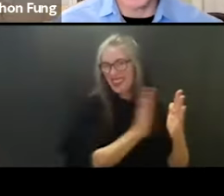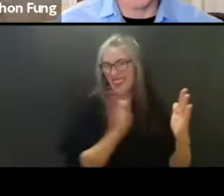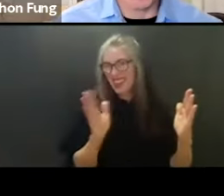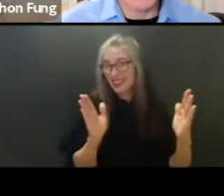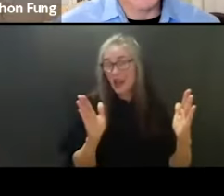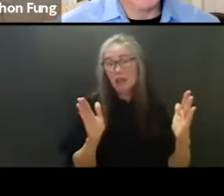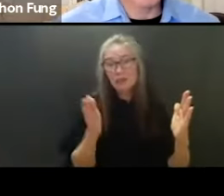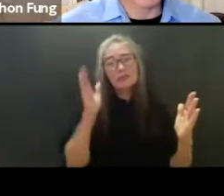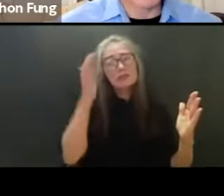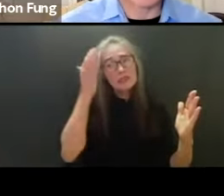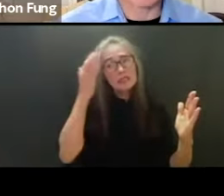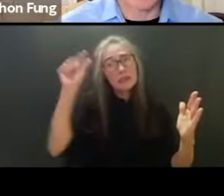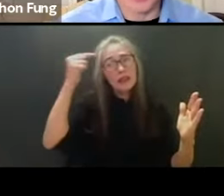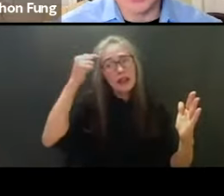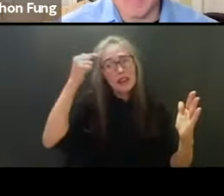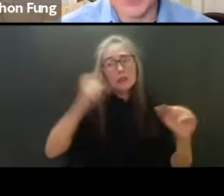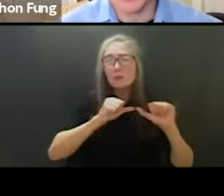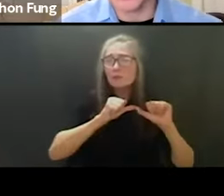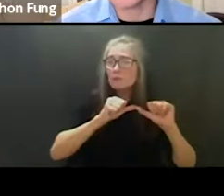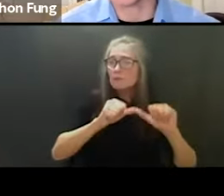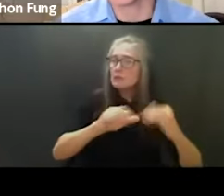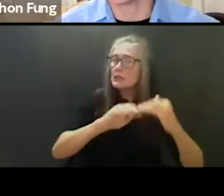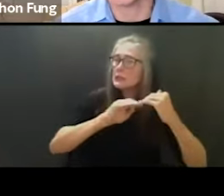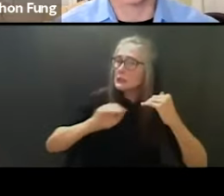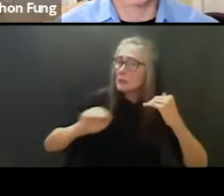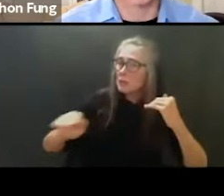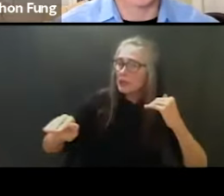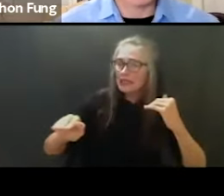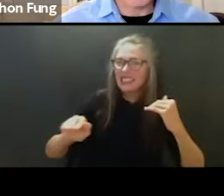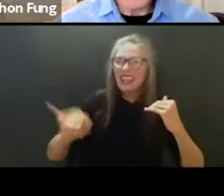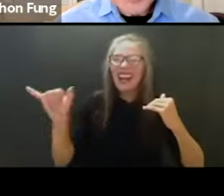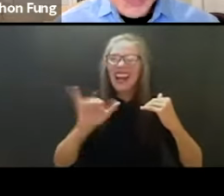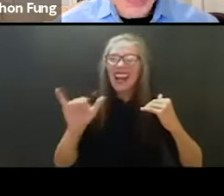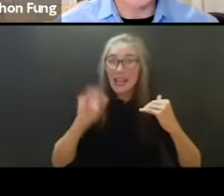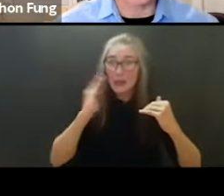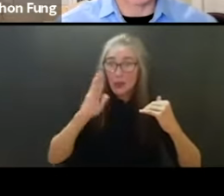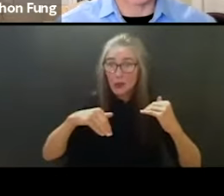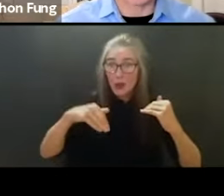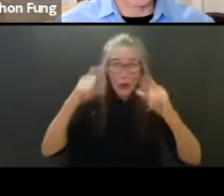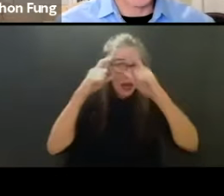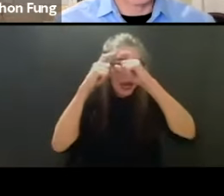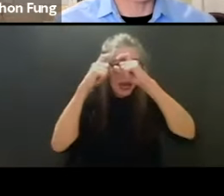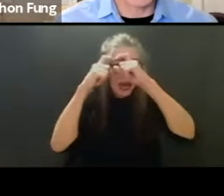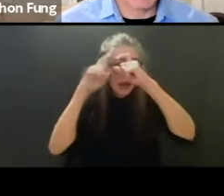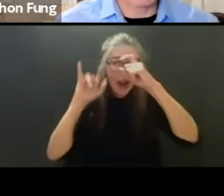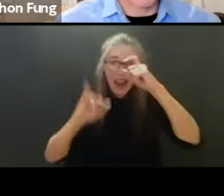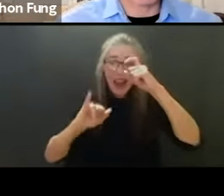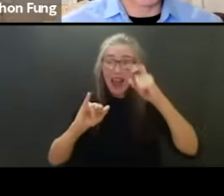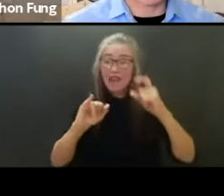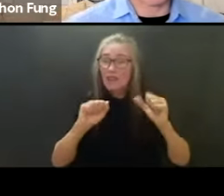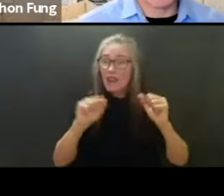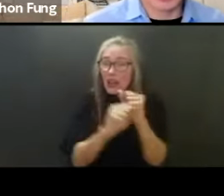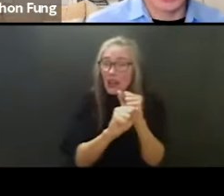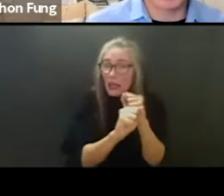And I want to begin by characterizing that period of relative stability as a period of narrow